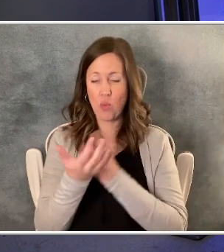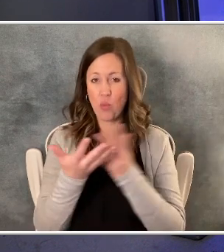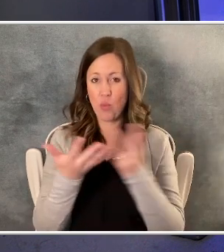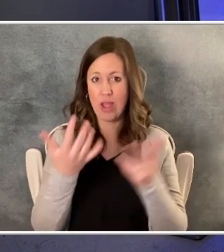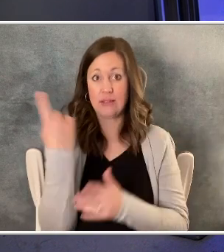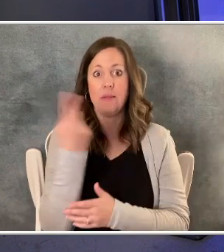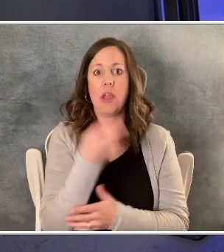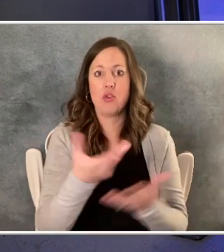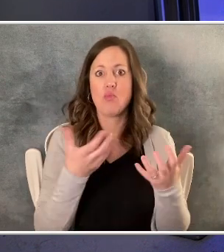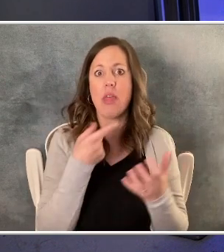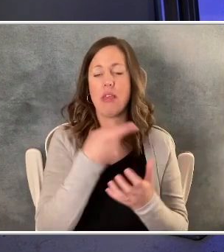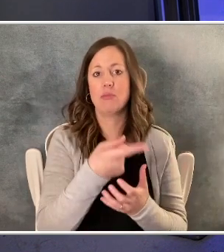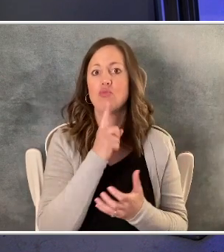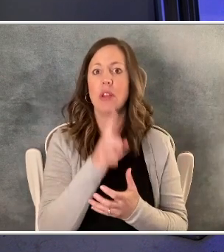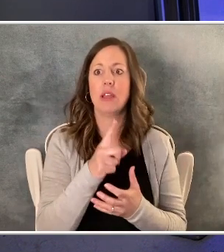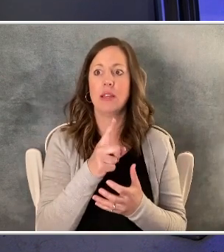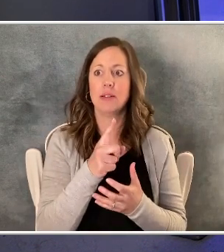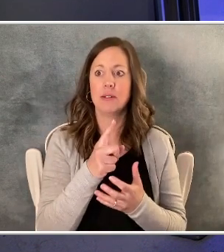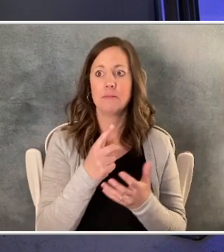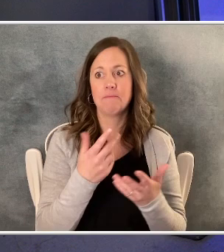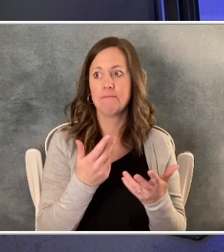onto?